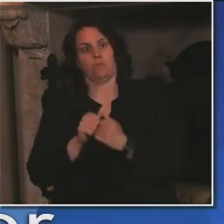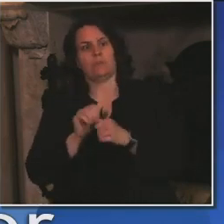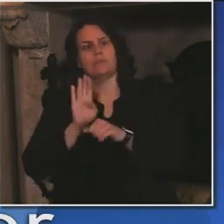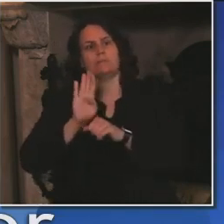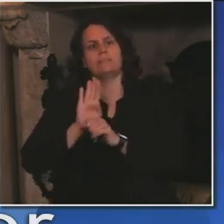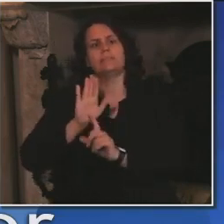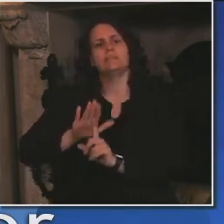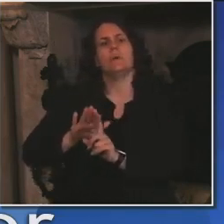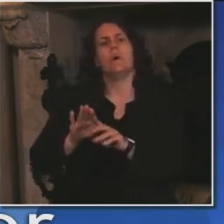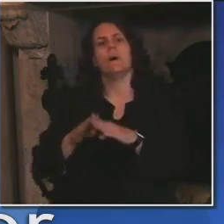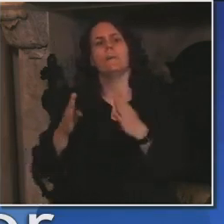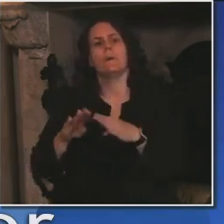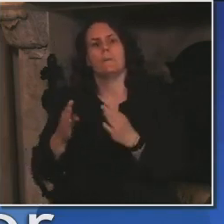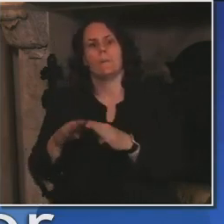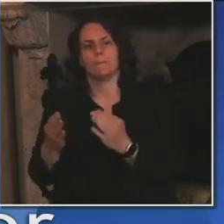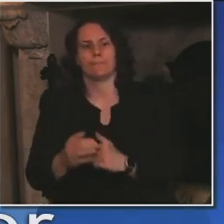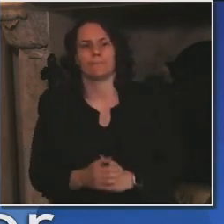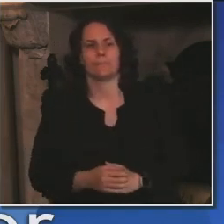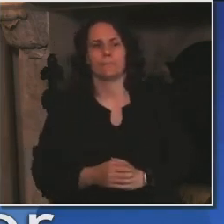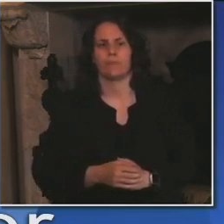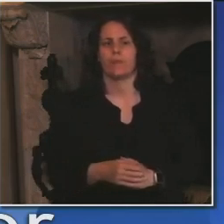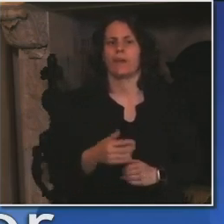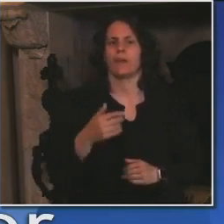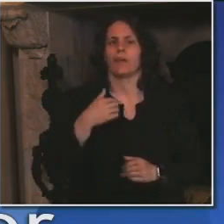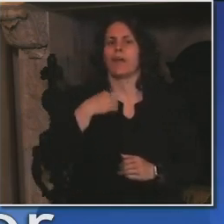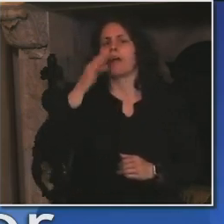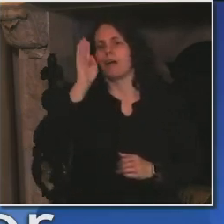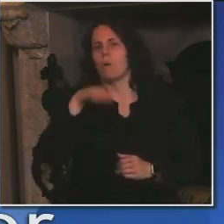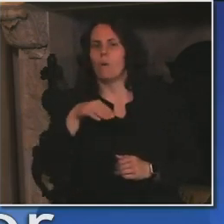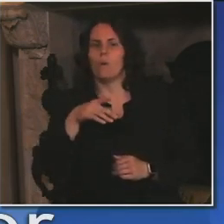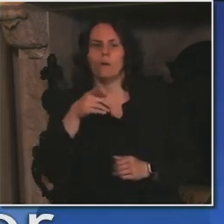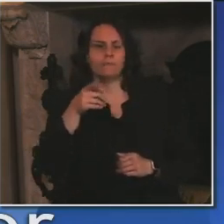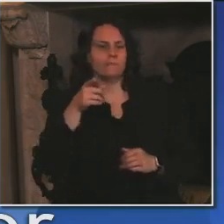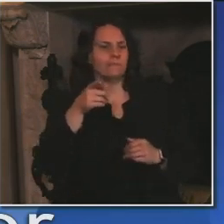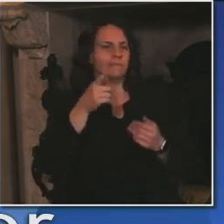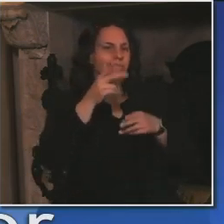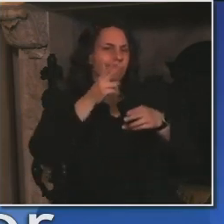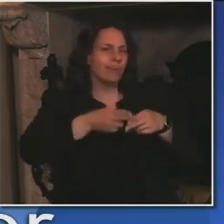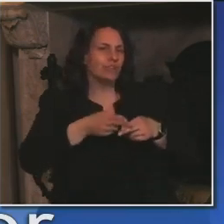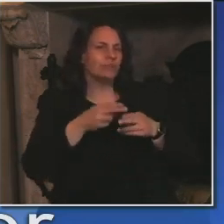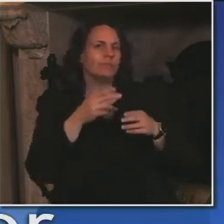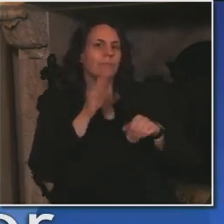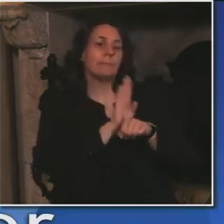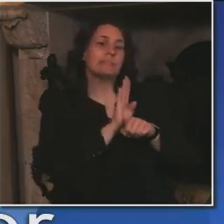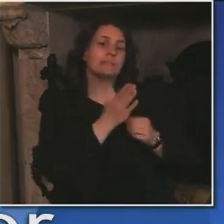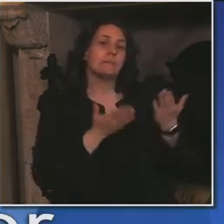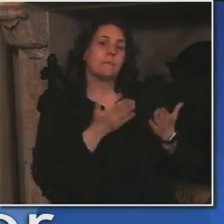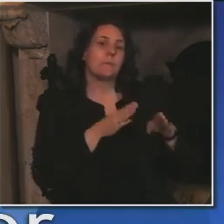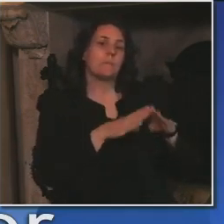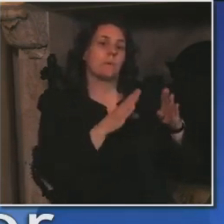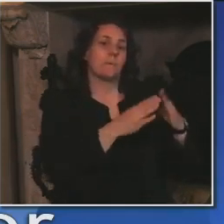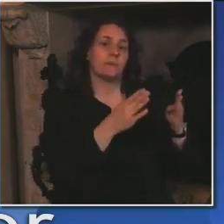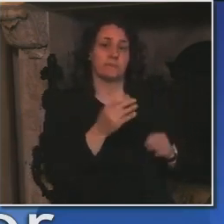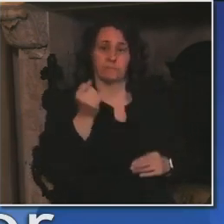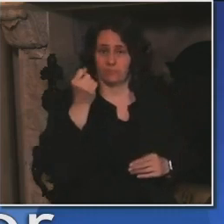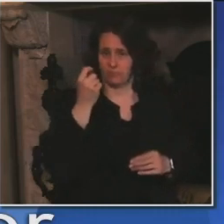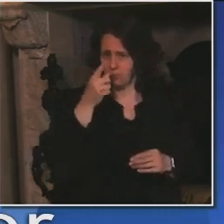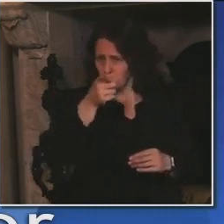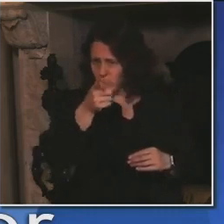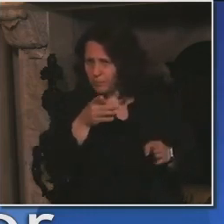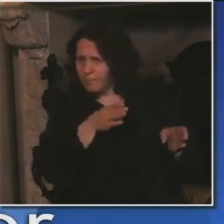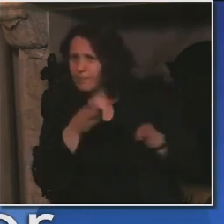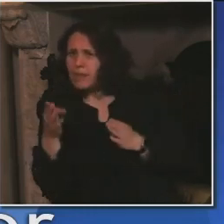You get a lot of questions about hair salons and restaurants. And I'm wondering if those businesses should be preparing for the future. Should they be